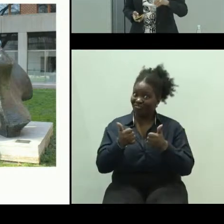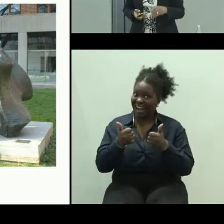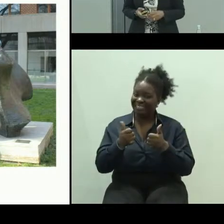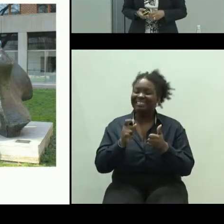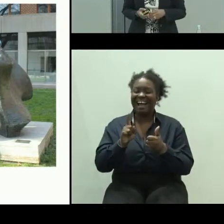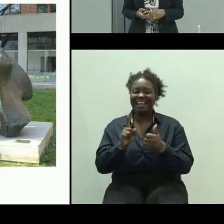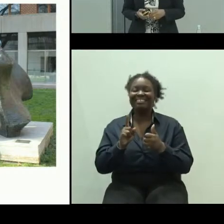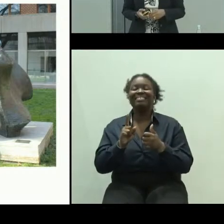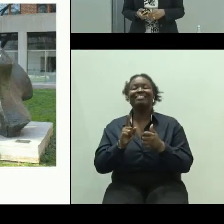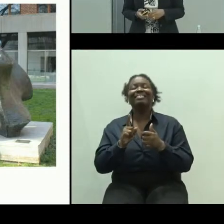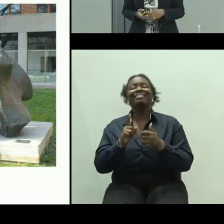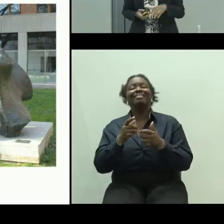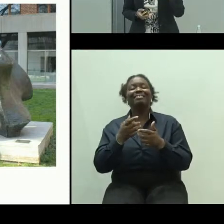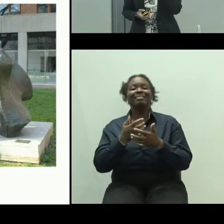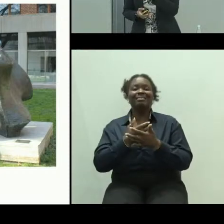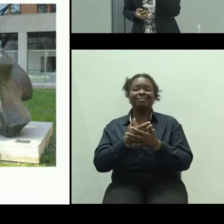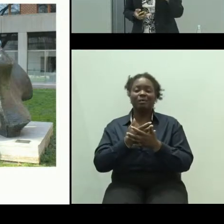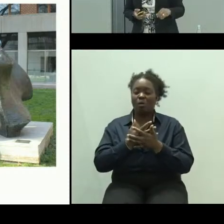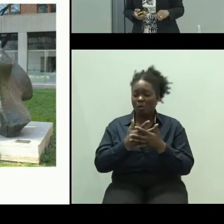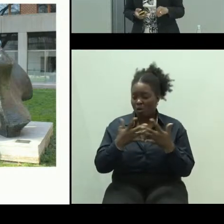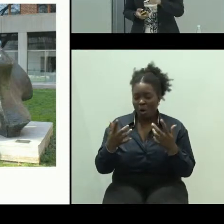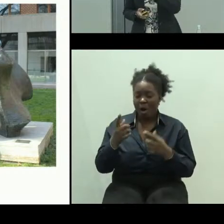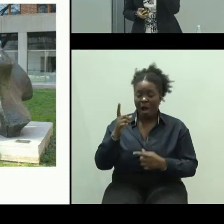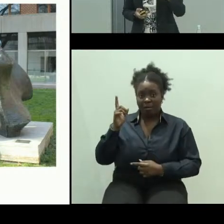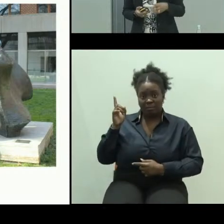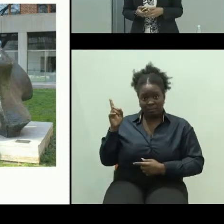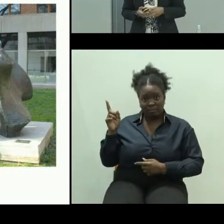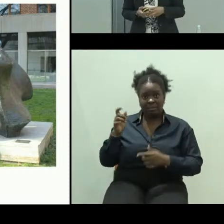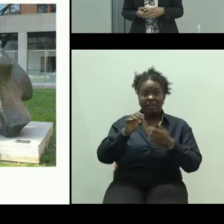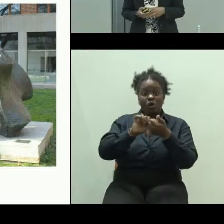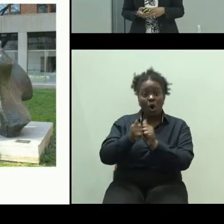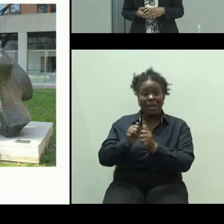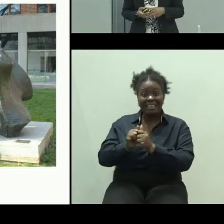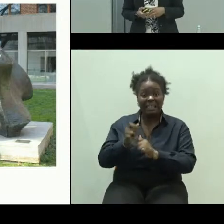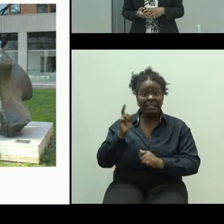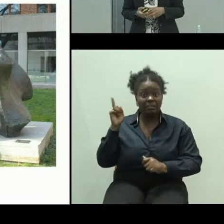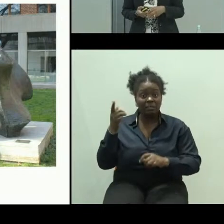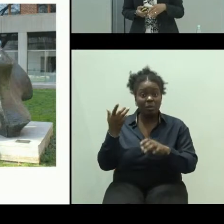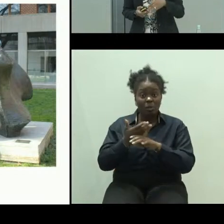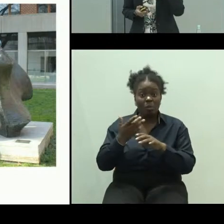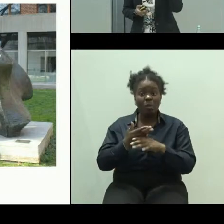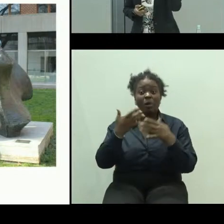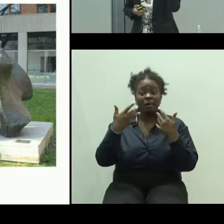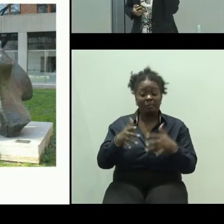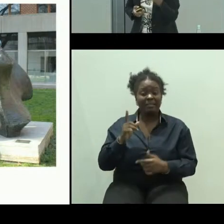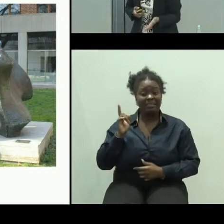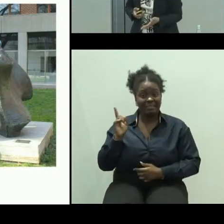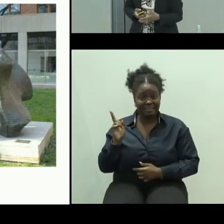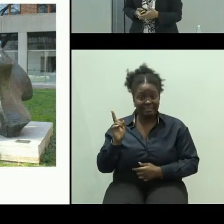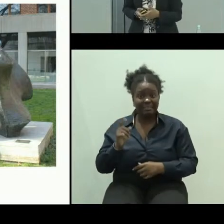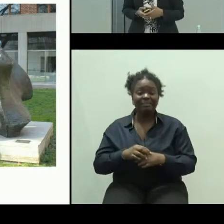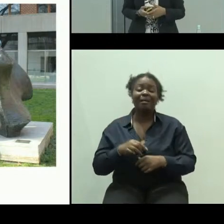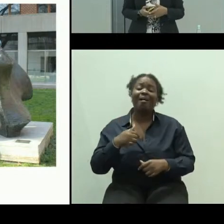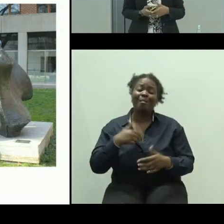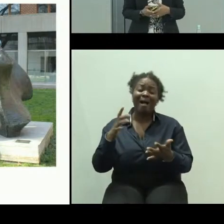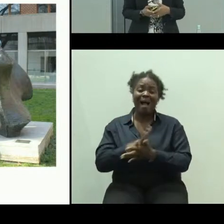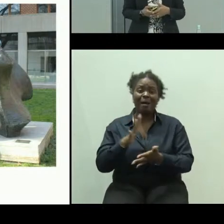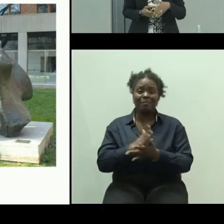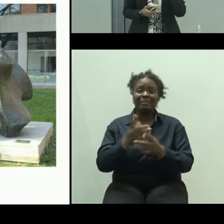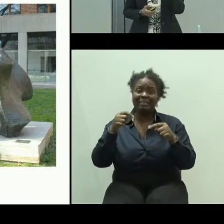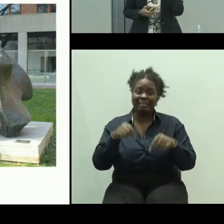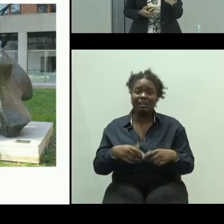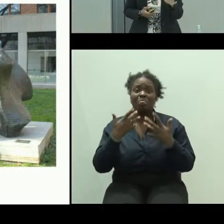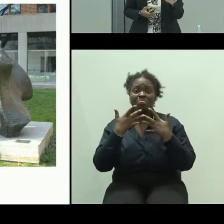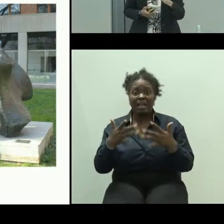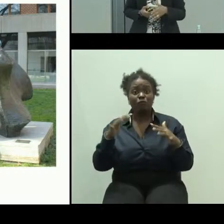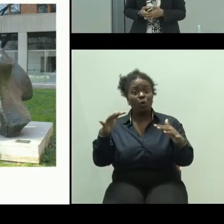acknowledge the folks who've done the work. Their names are highlighted here, and they were on the slides as we went throughout. I'm delighted to be here. I thank you for your attention